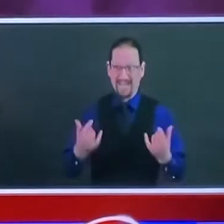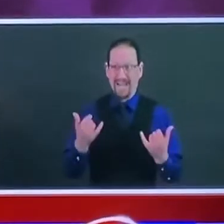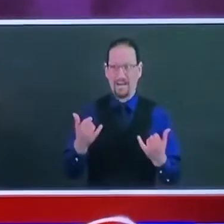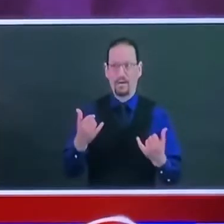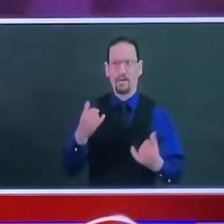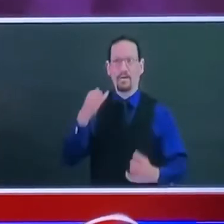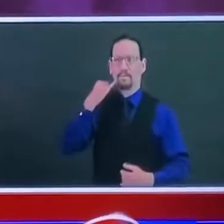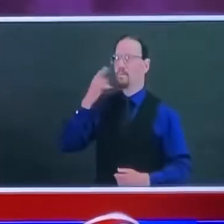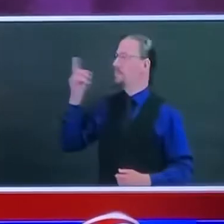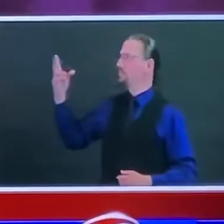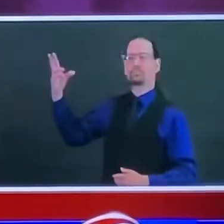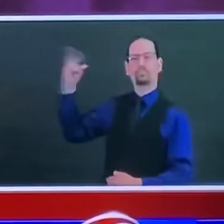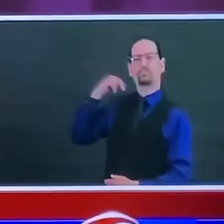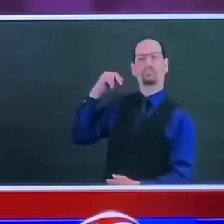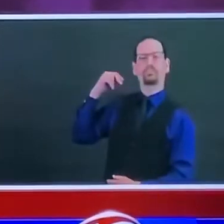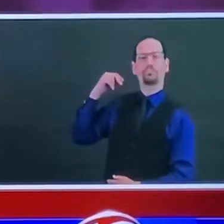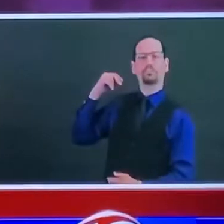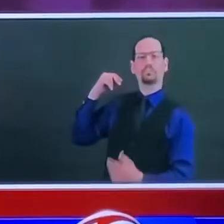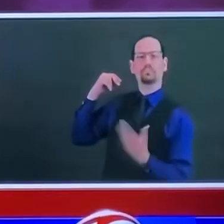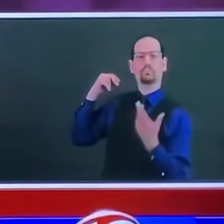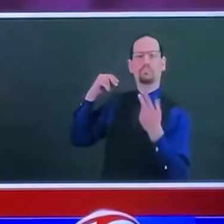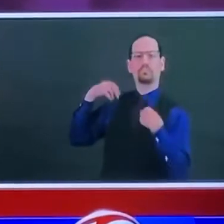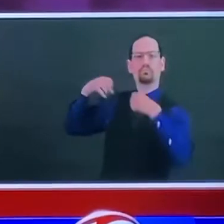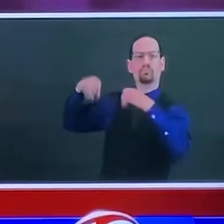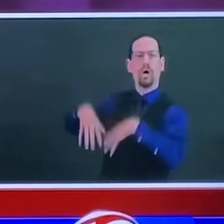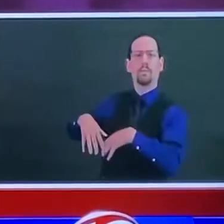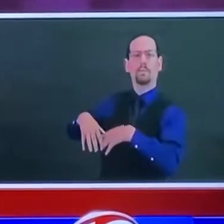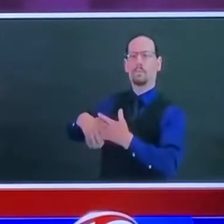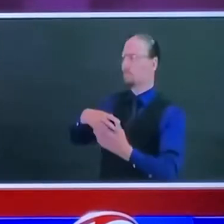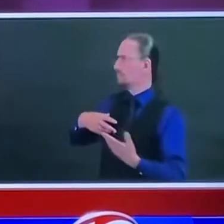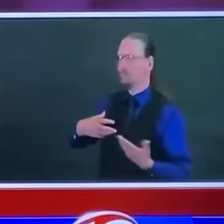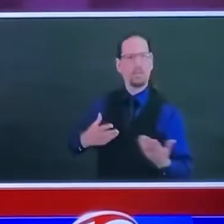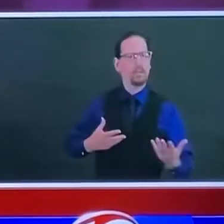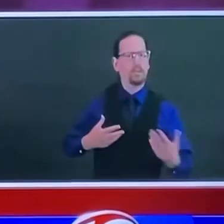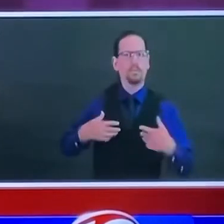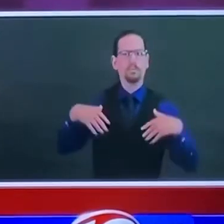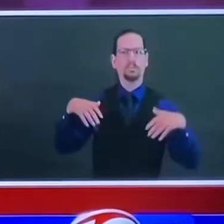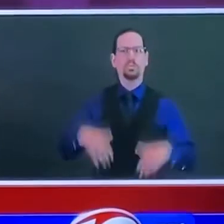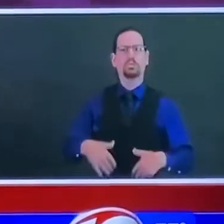$1.25 billion to fill your budget hole, I think everyone's going to be happy that I held some back.